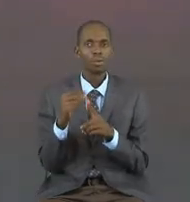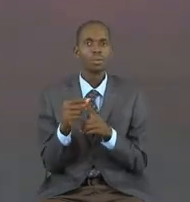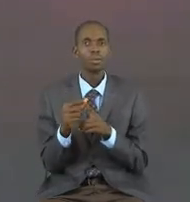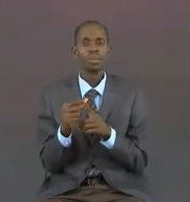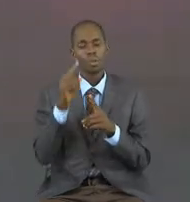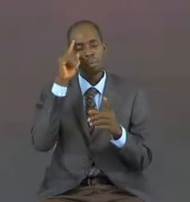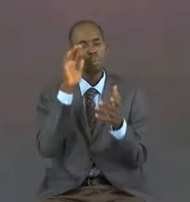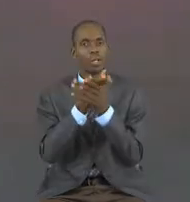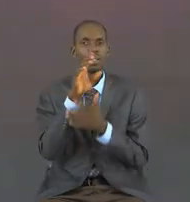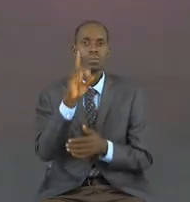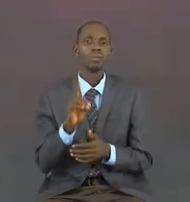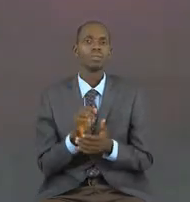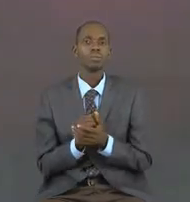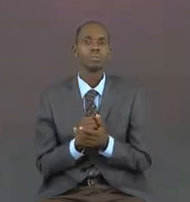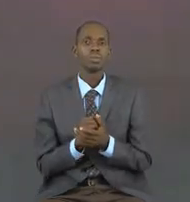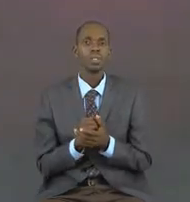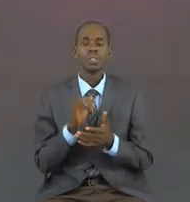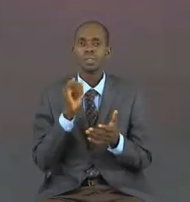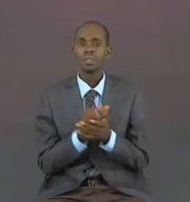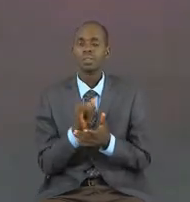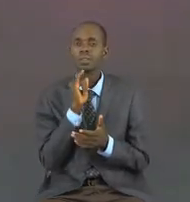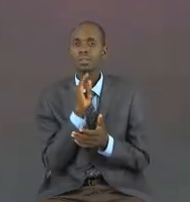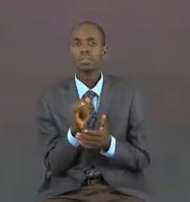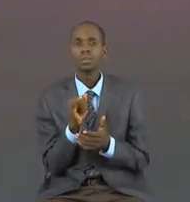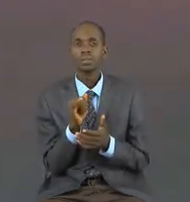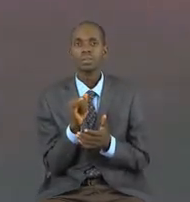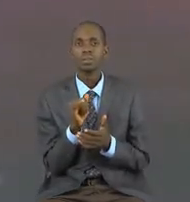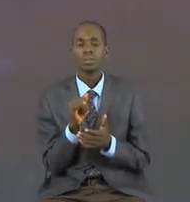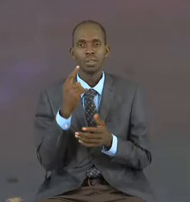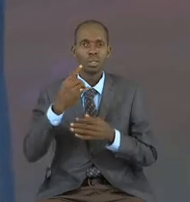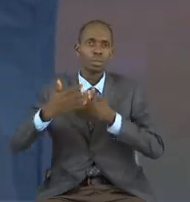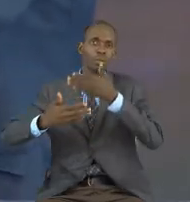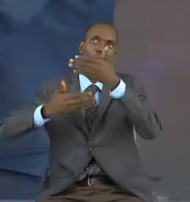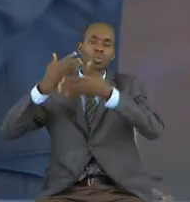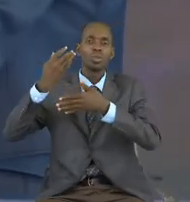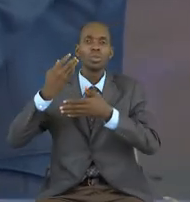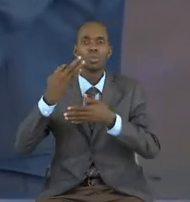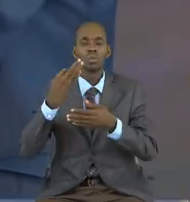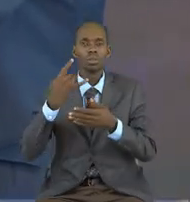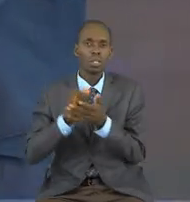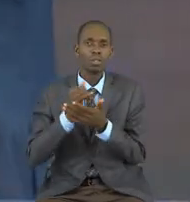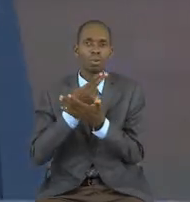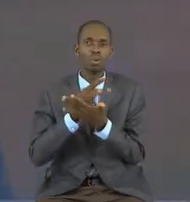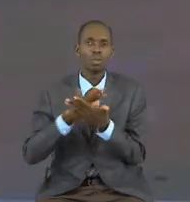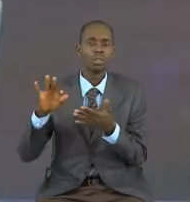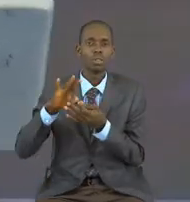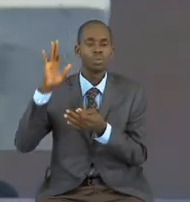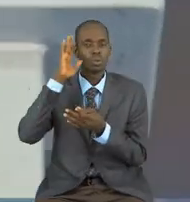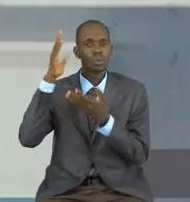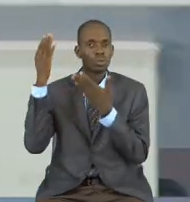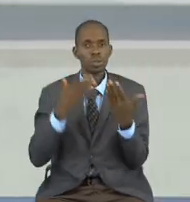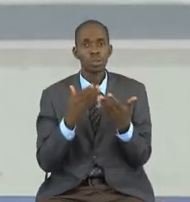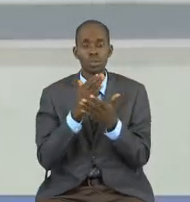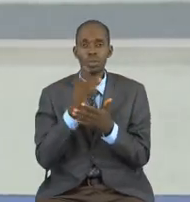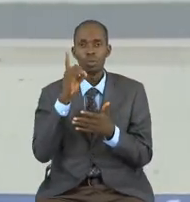believed. That's what we're looking for. That's the progress the Holy Ghost will bring. Somebody calls you on